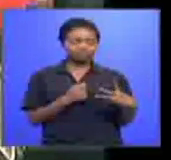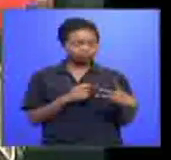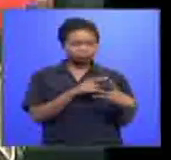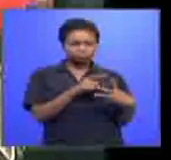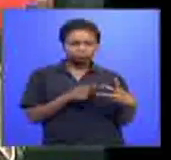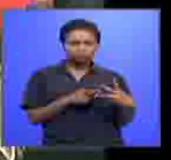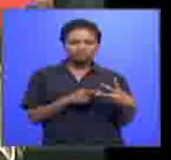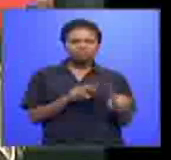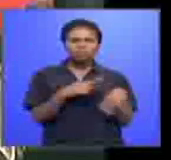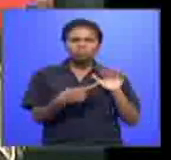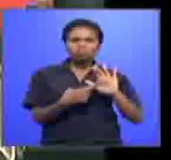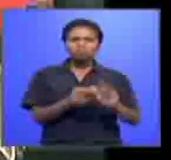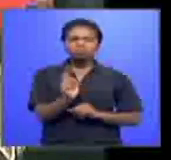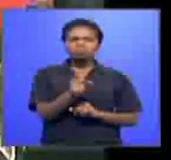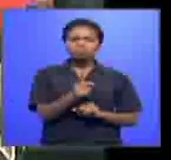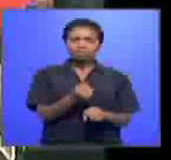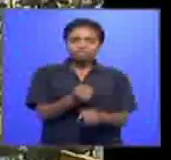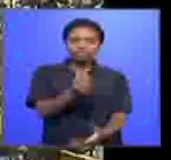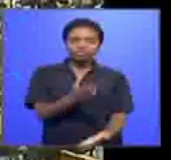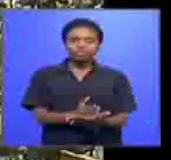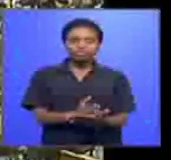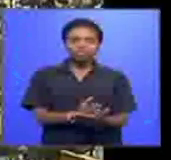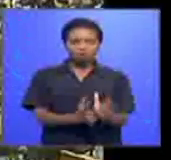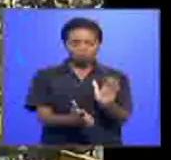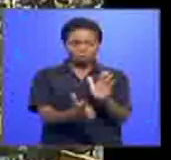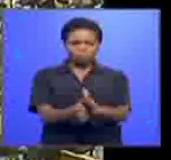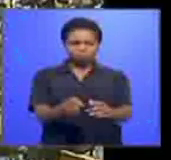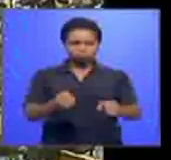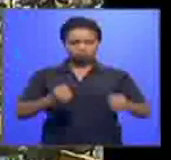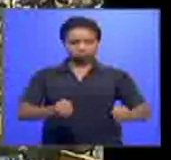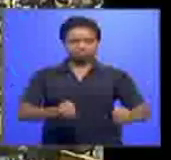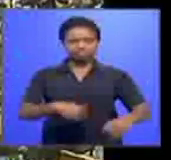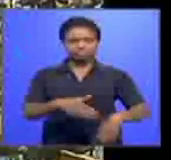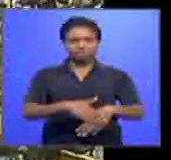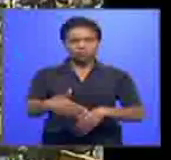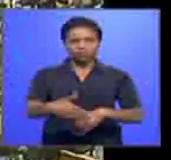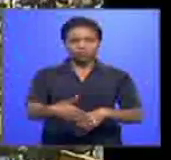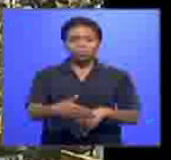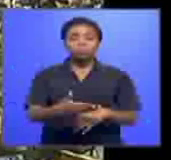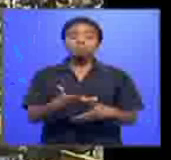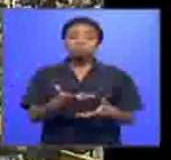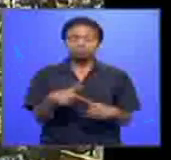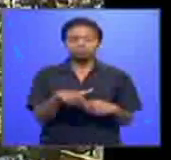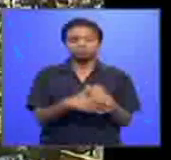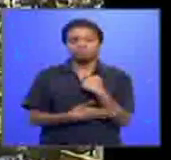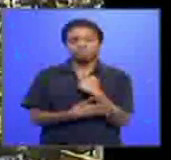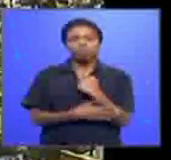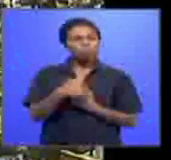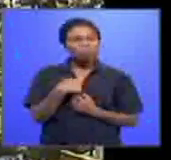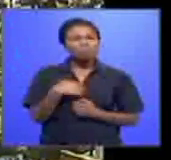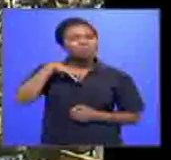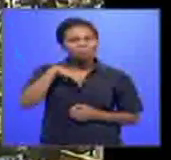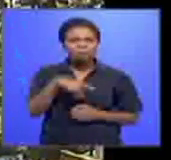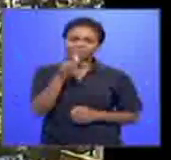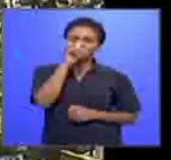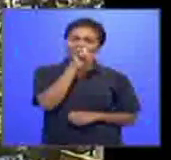at strengthening the capacity of these law enforcement agencies in our resolve to fight